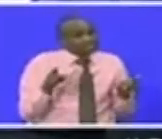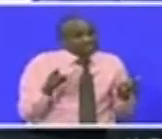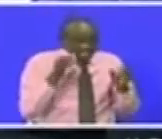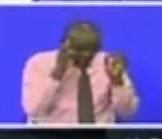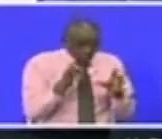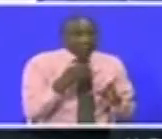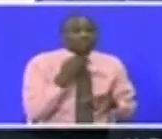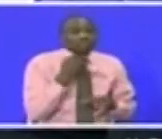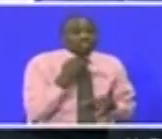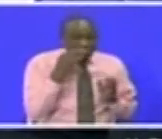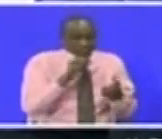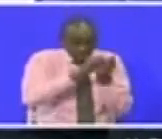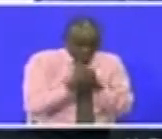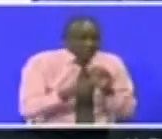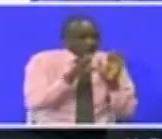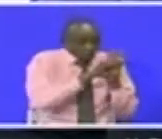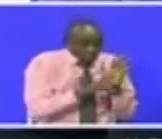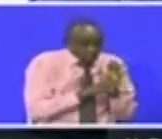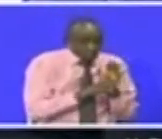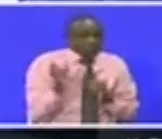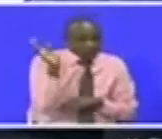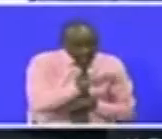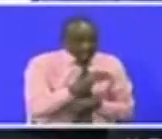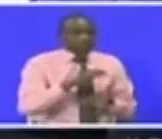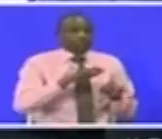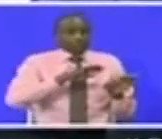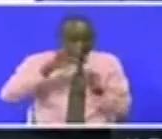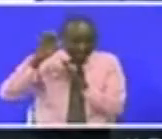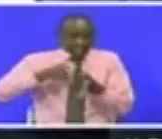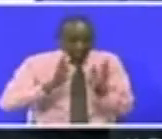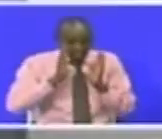not, or if we change the constitution to go back to parliamentary system, then we don't need the Senate.